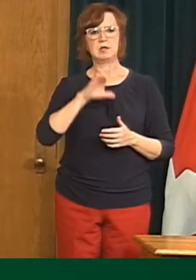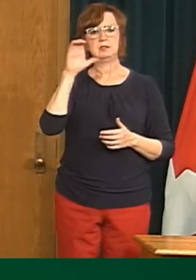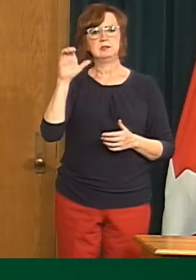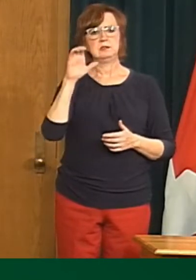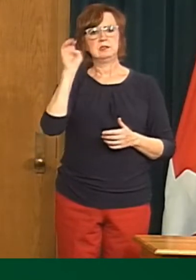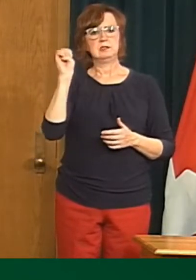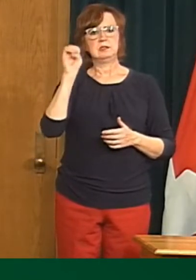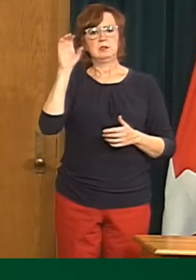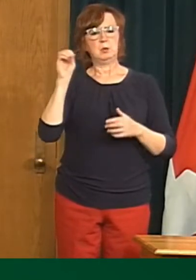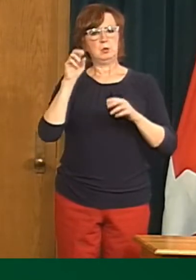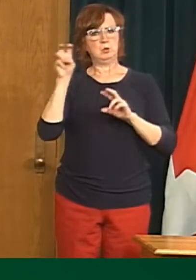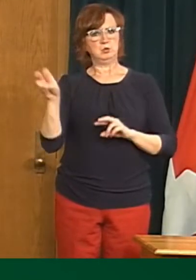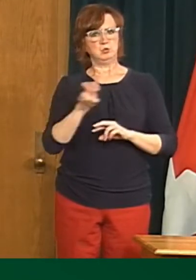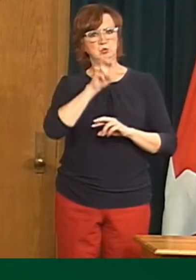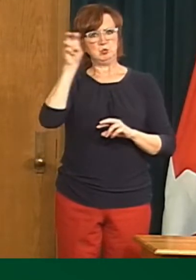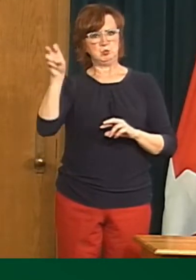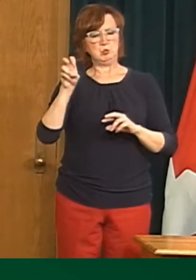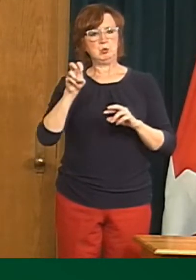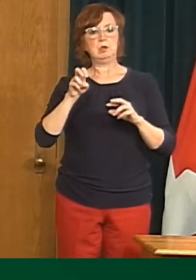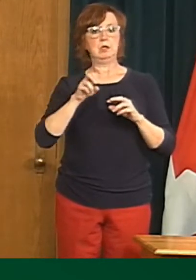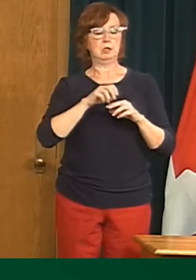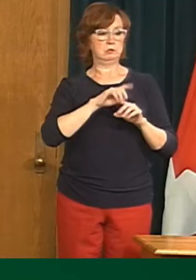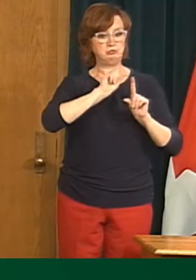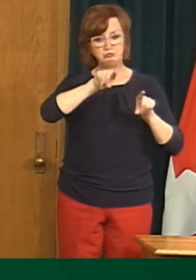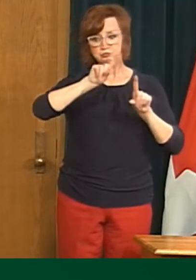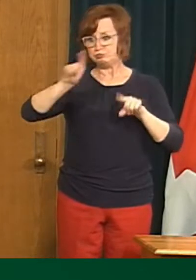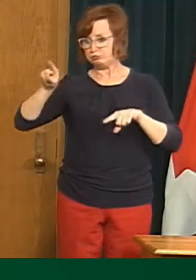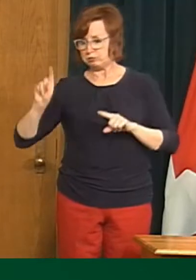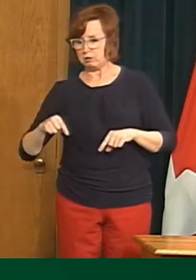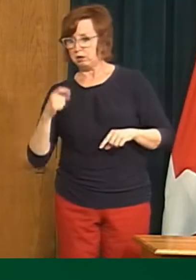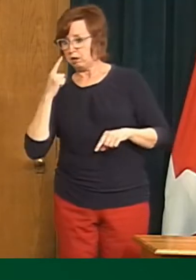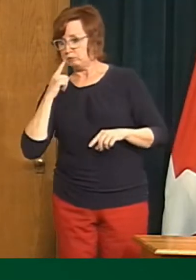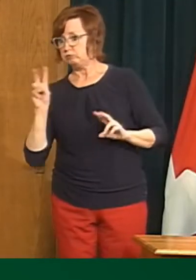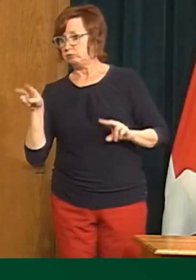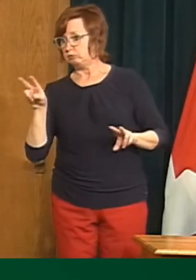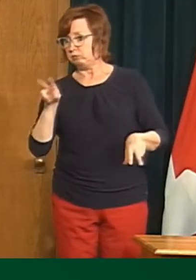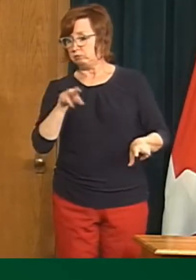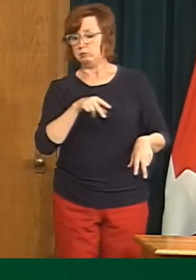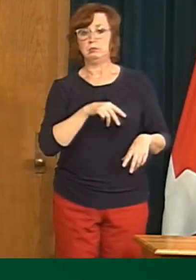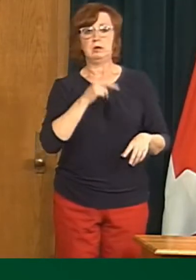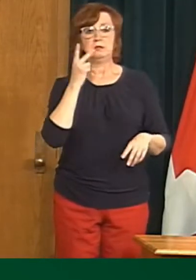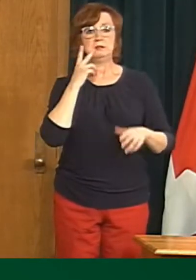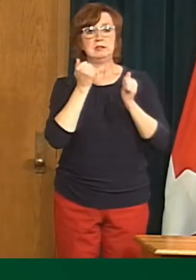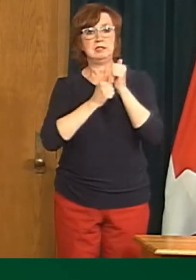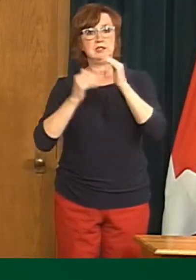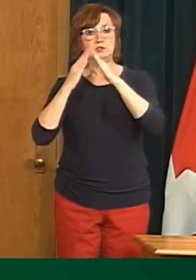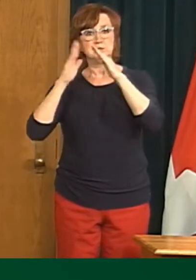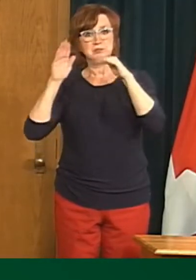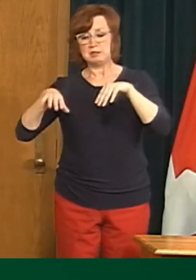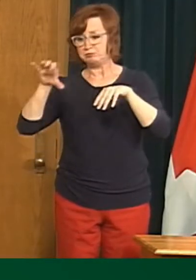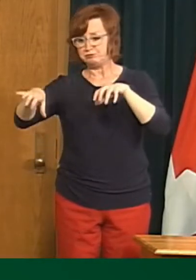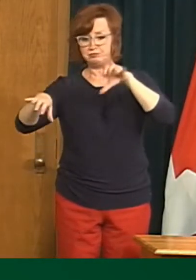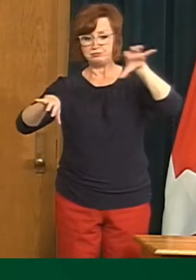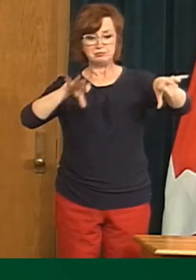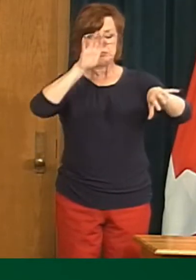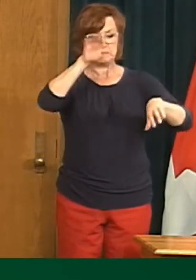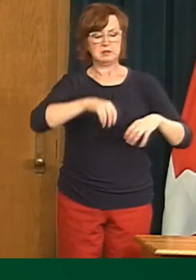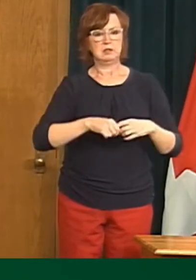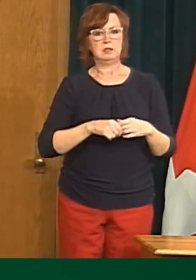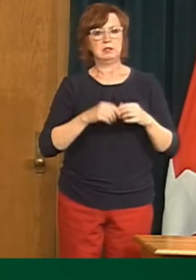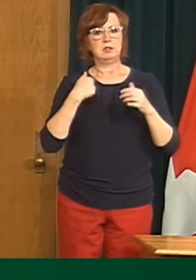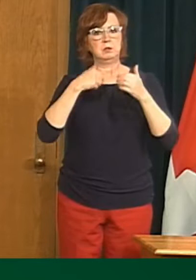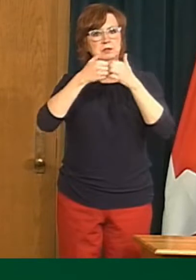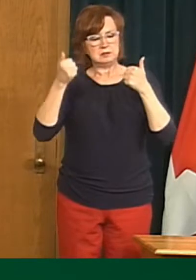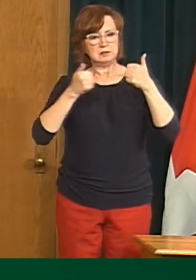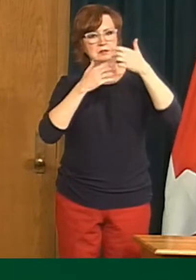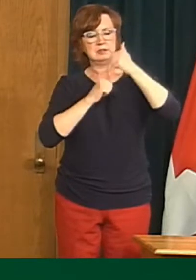continued, but it hasn't just simply been me touring our multiple facilities, our executive team. We split it up around 5 to 6 facilities per